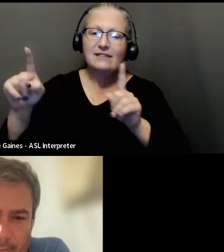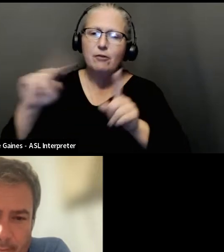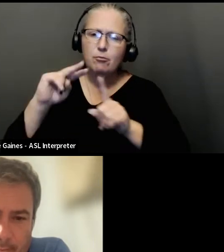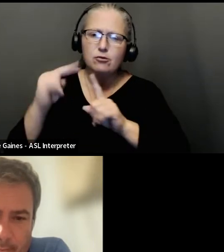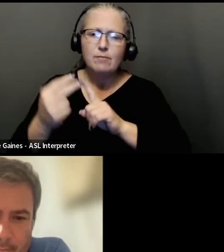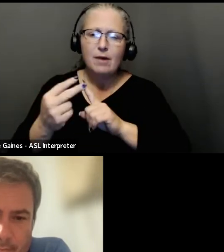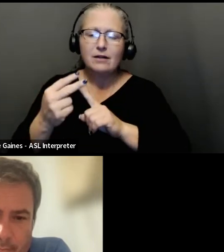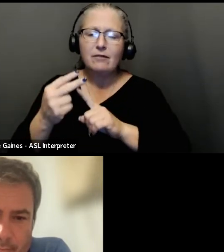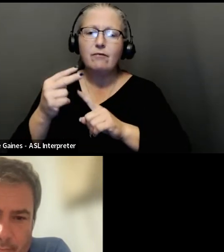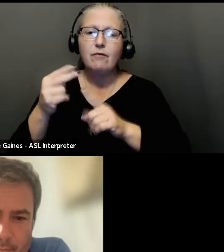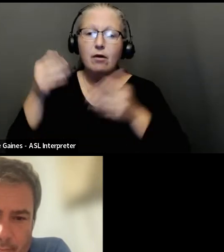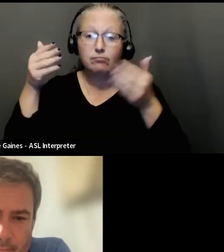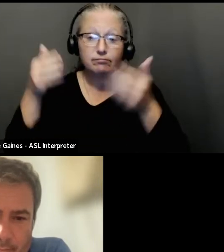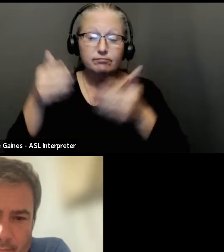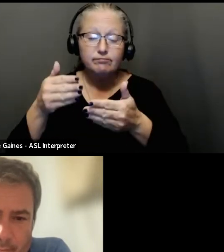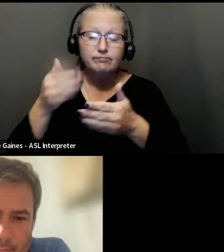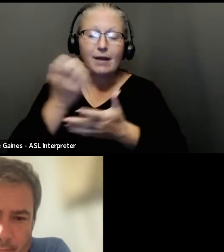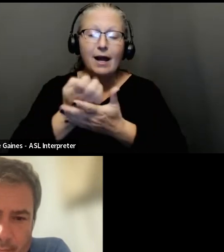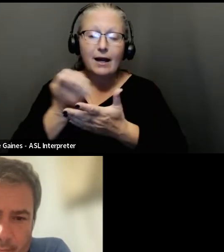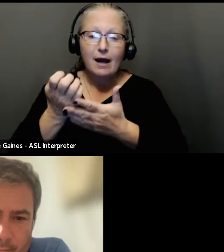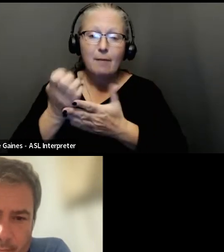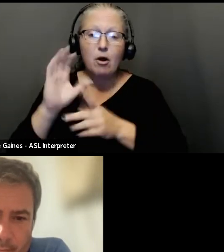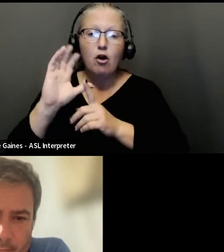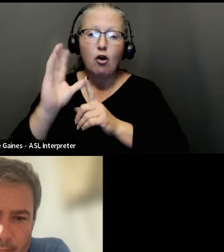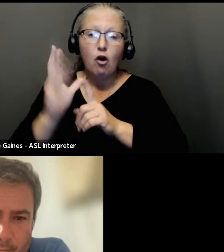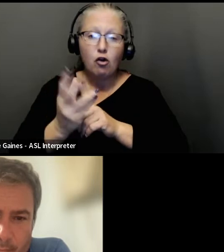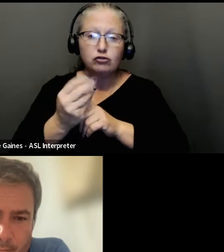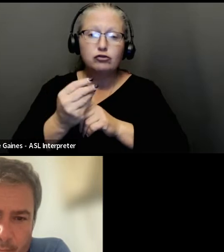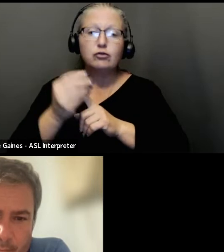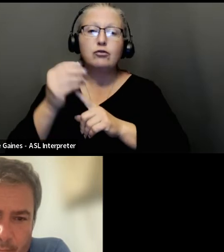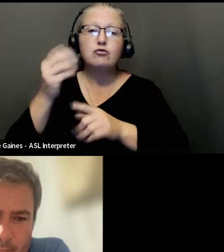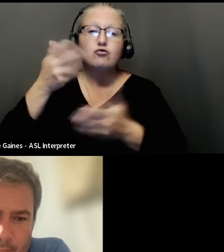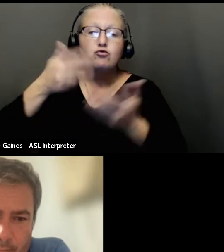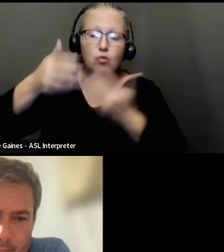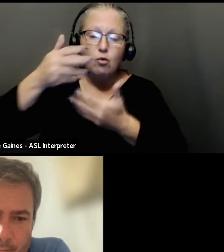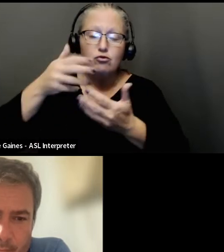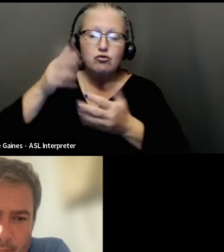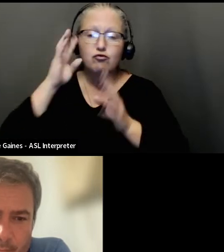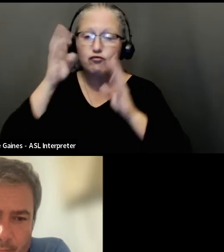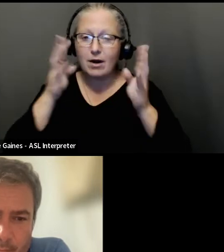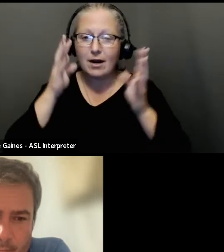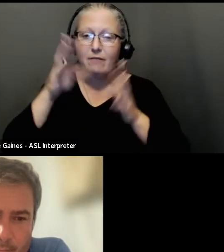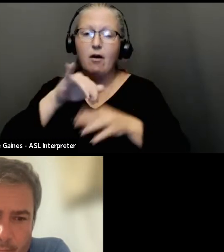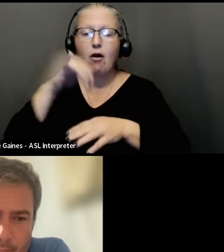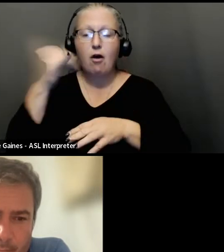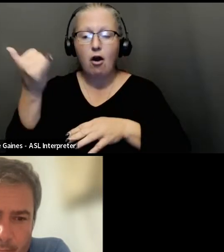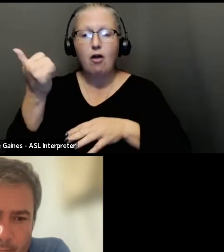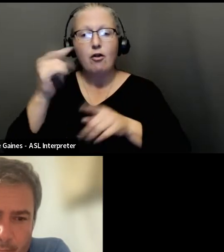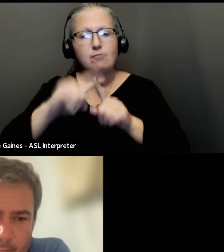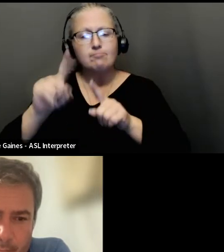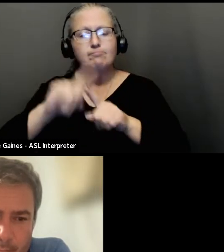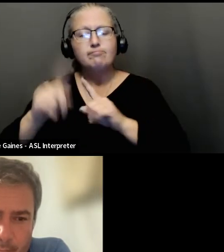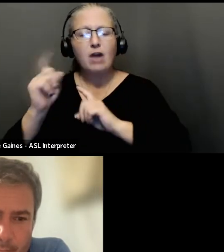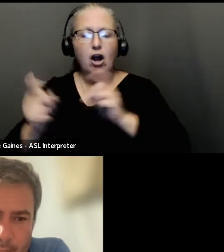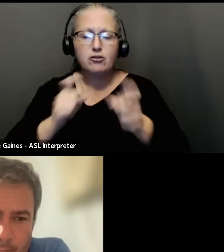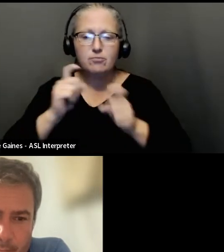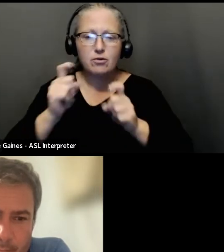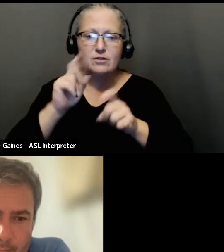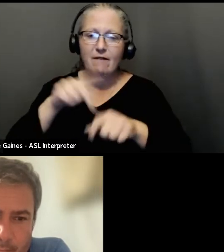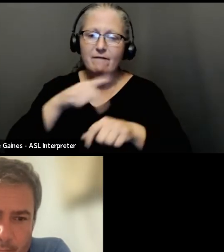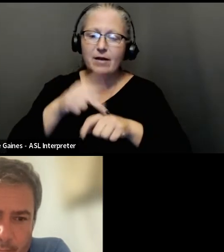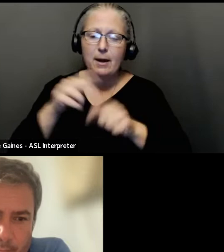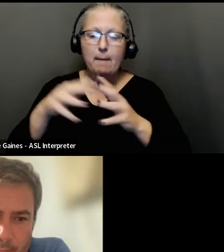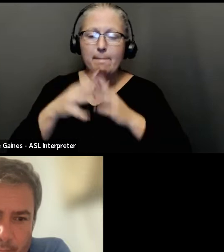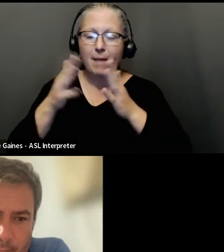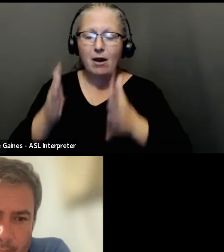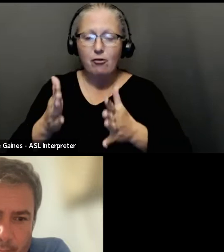by concentrating on the economic, cultural, social, creative, and other notable contributions Filipino